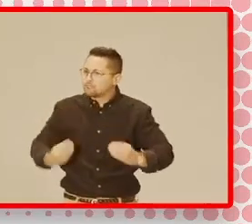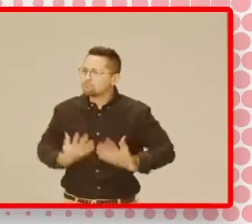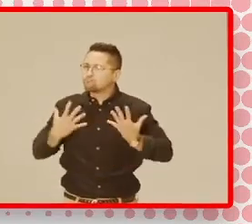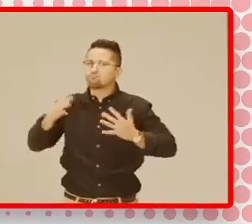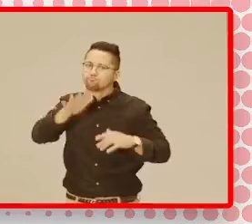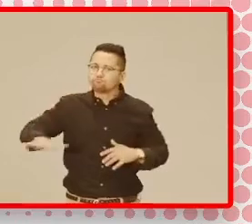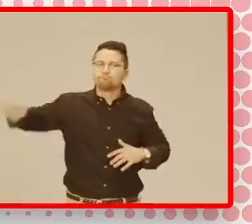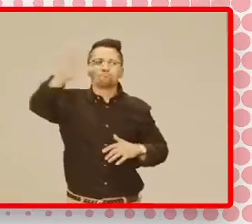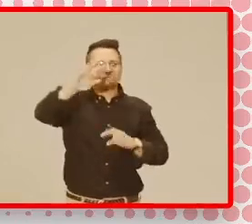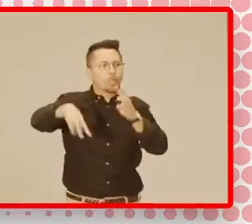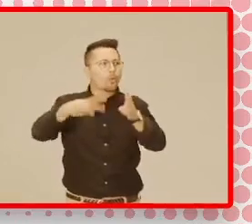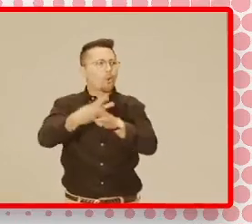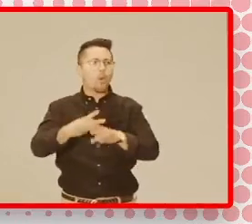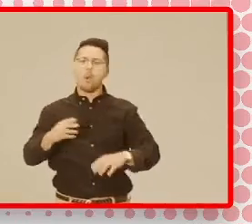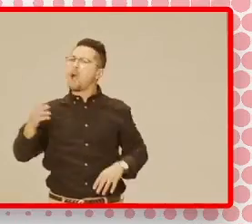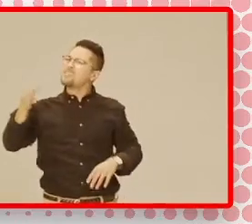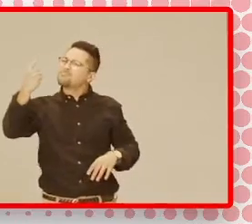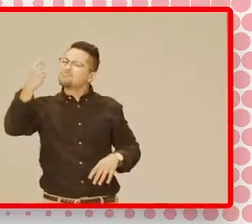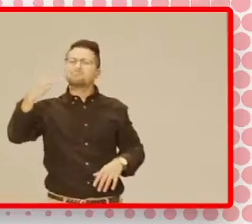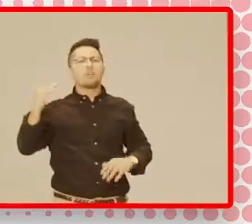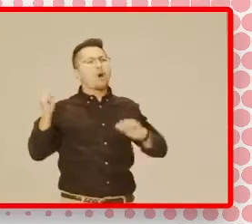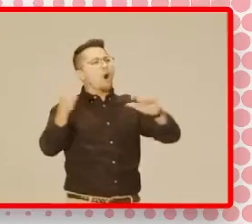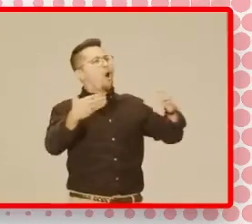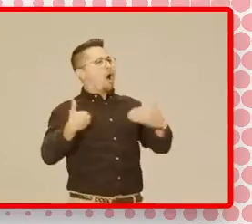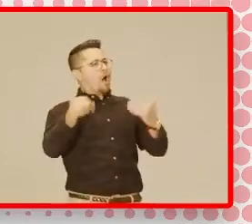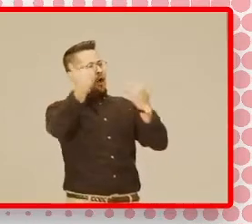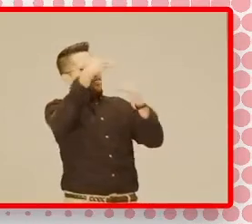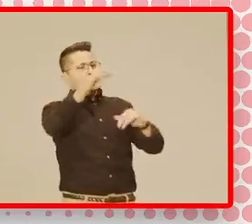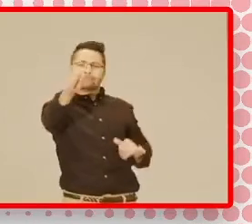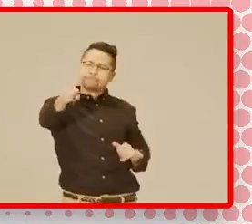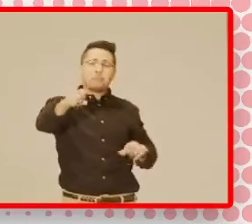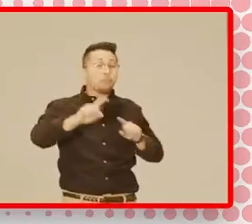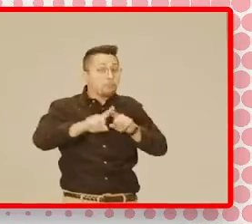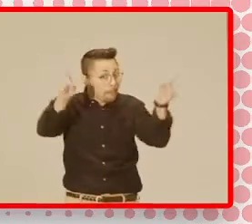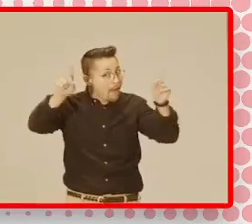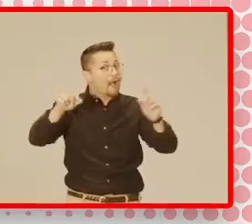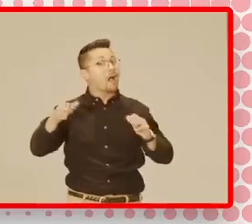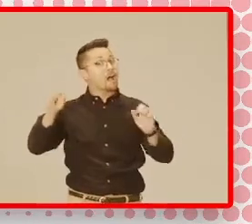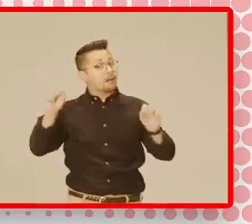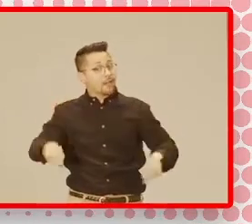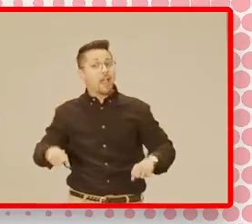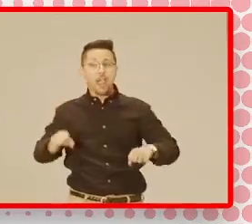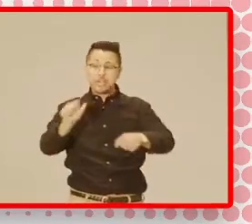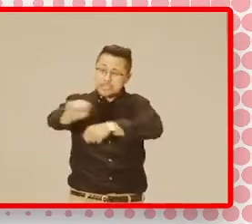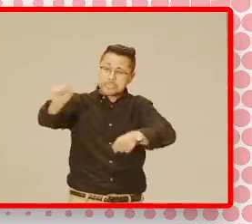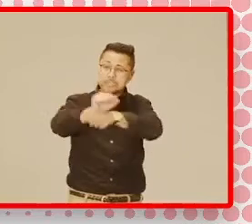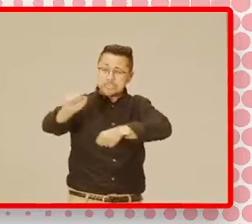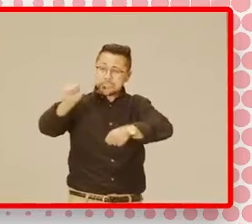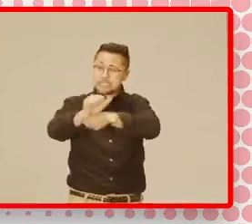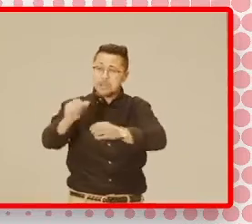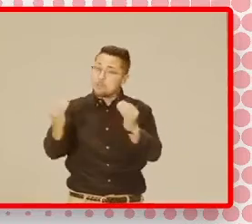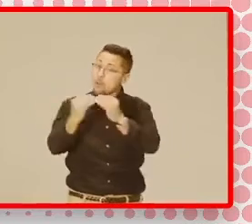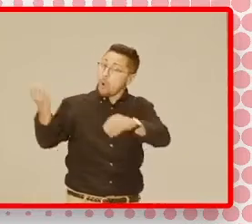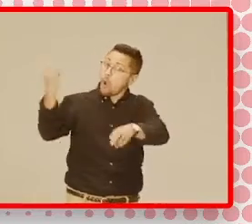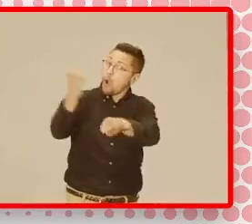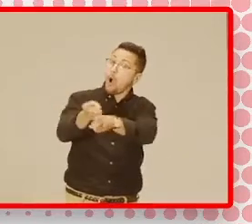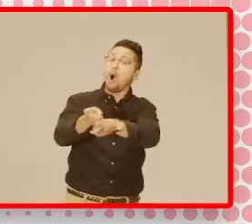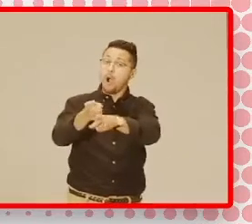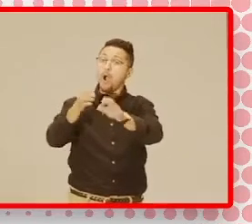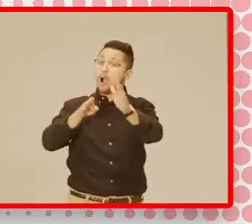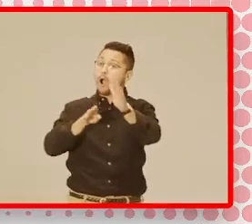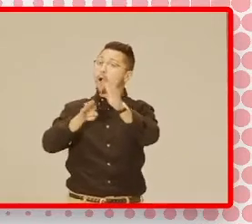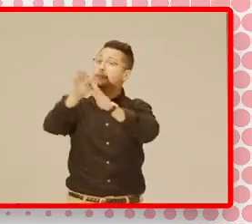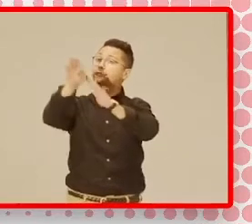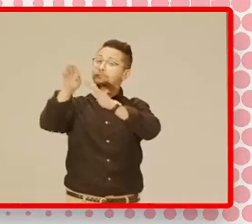all have limitations, but we can all work harder and get better. My story